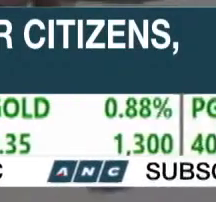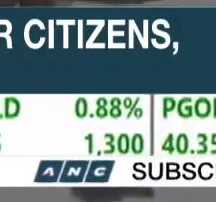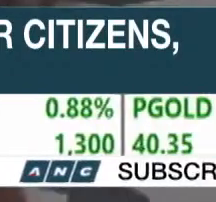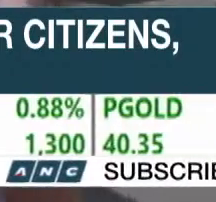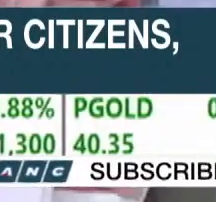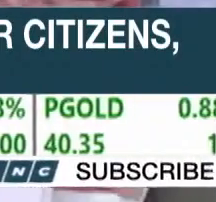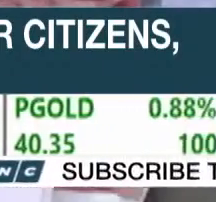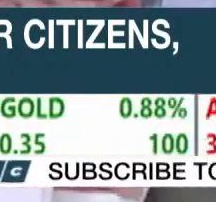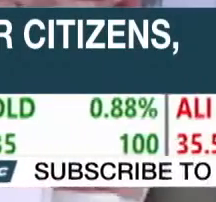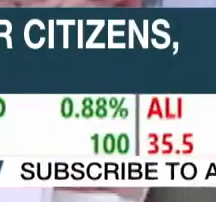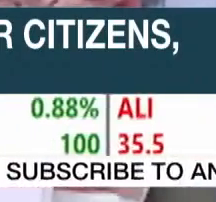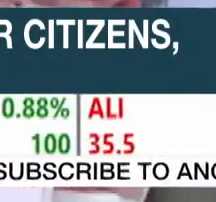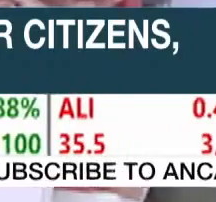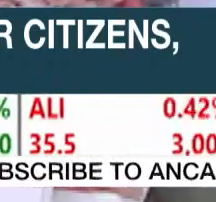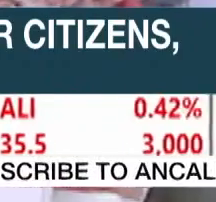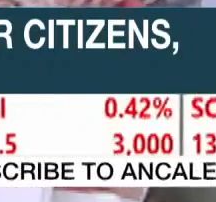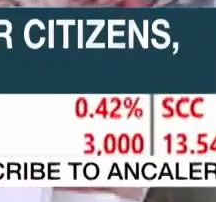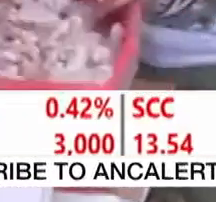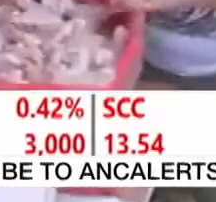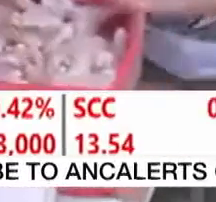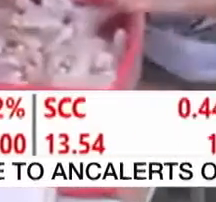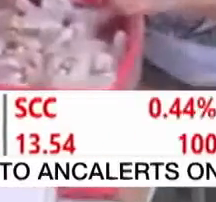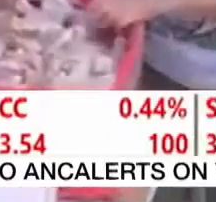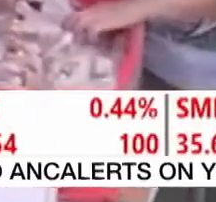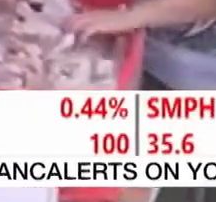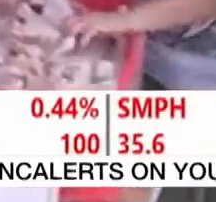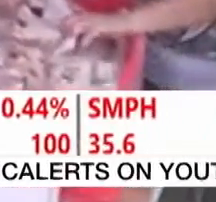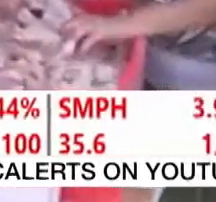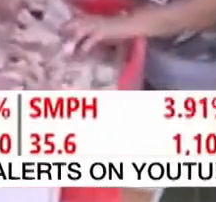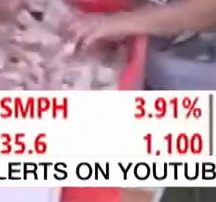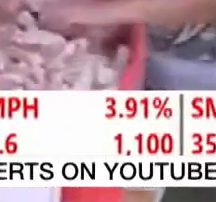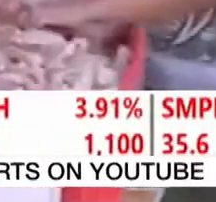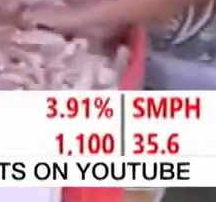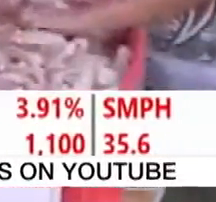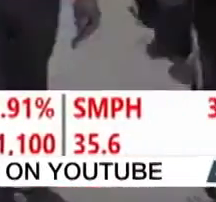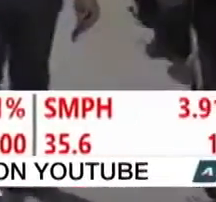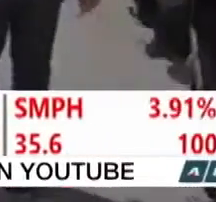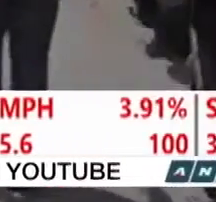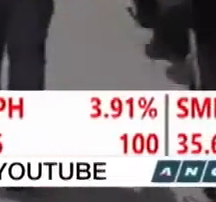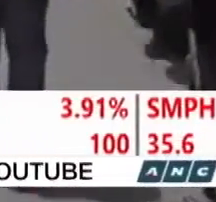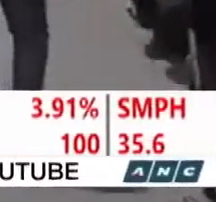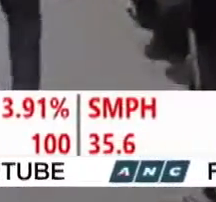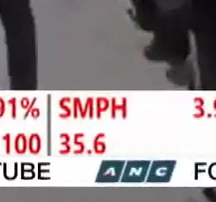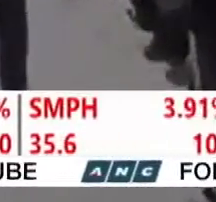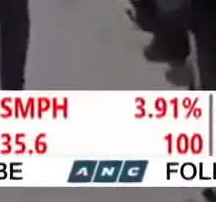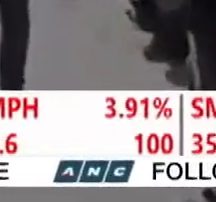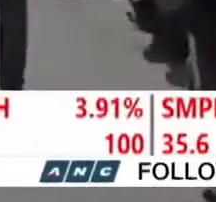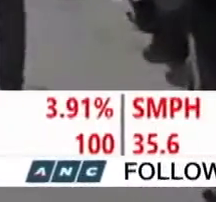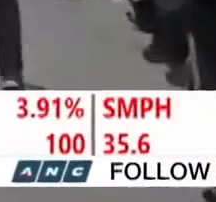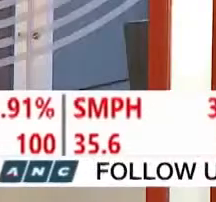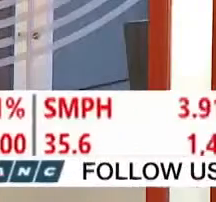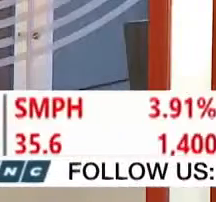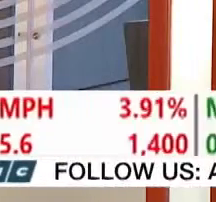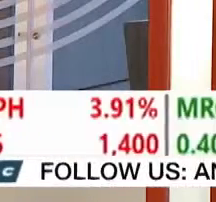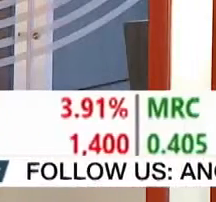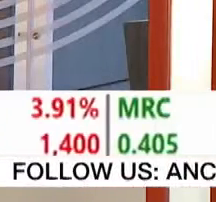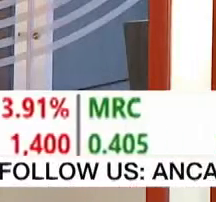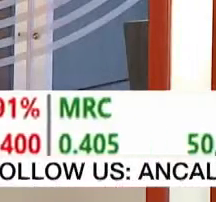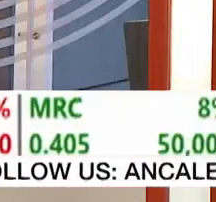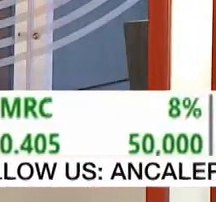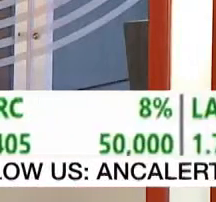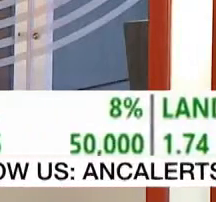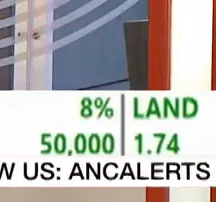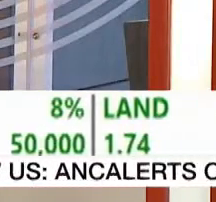Angel? Okay, we seem to have lost Angel there. We're going to try and reconnect to establish a better connection with her. But our correspondent